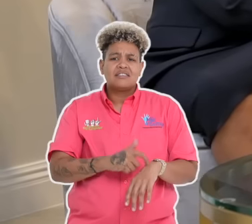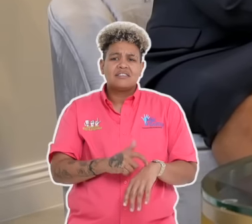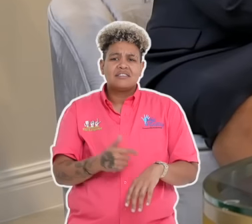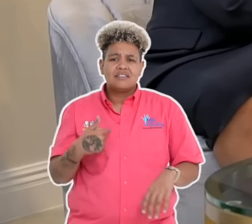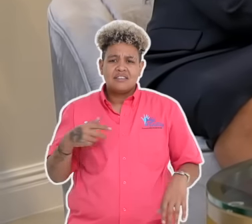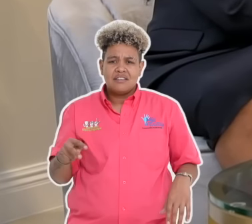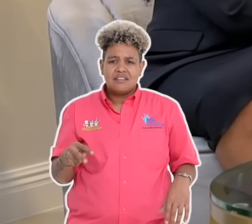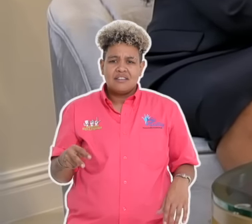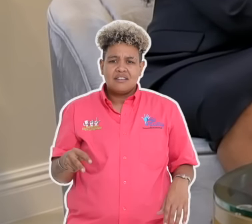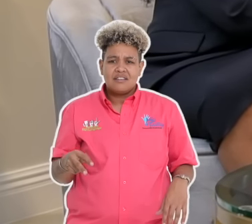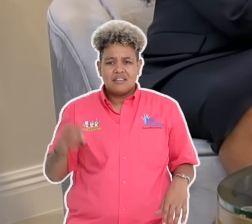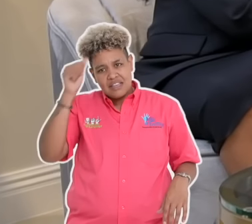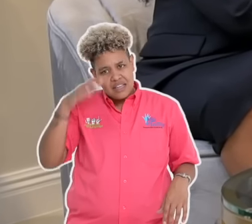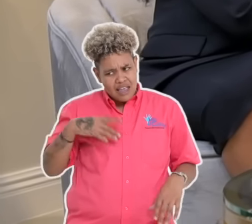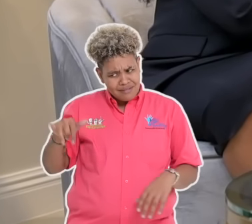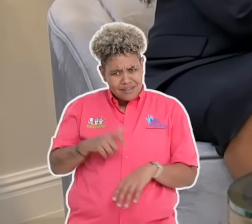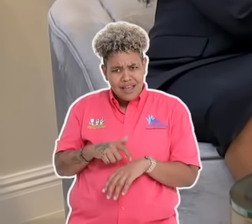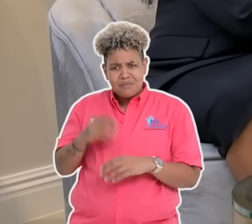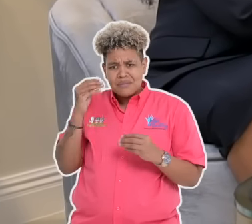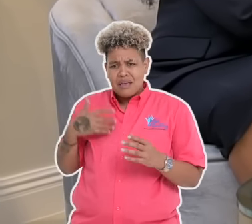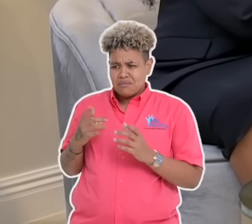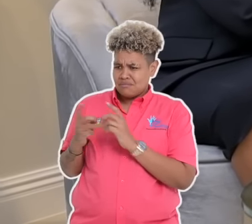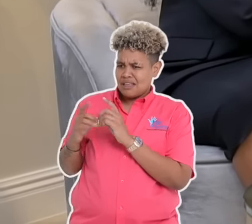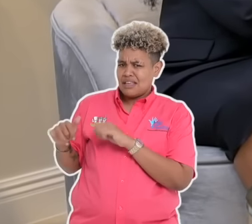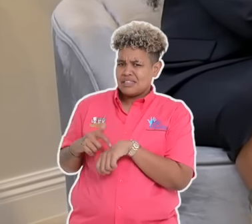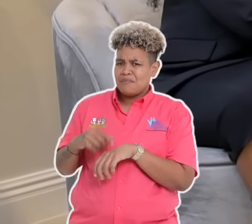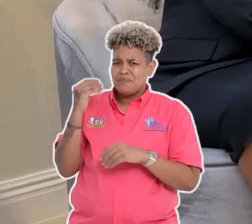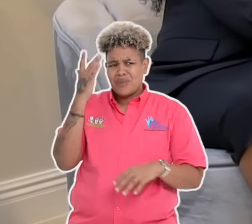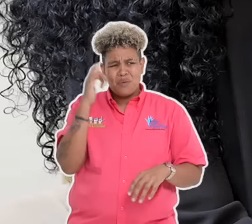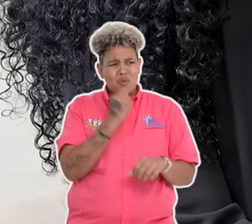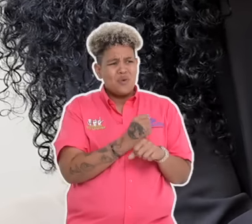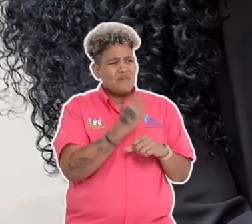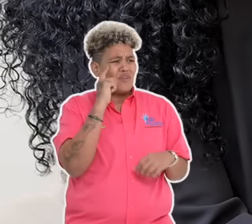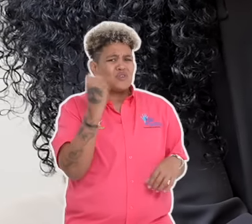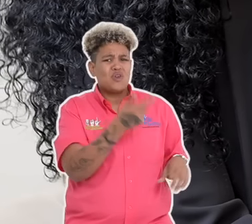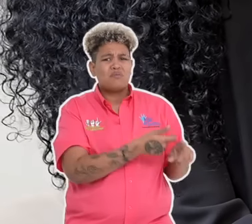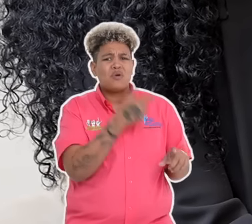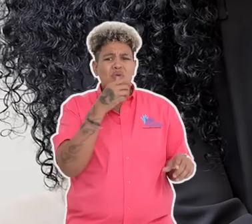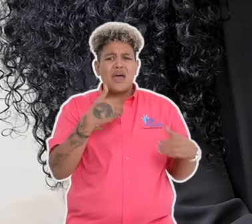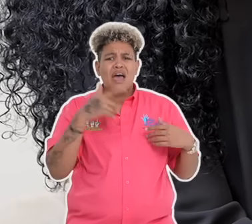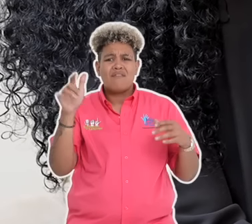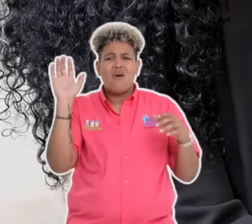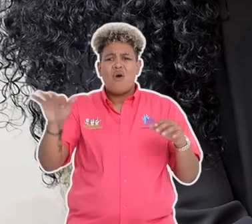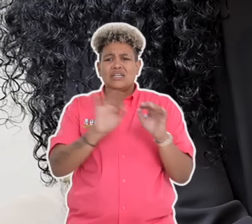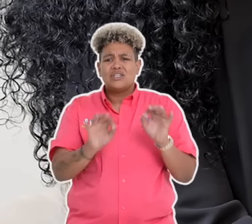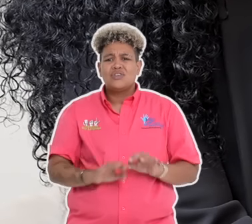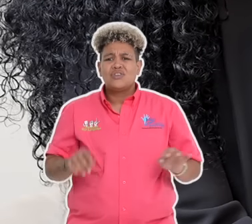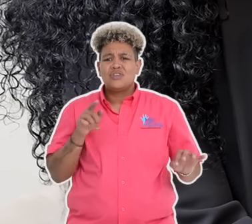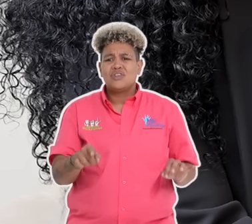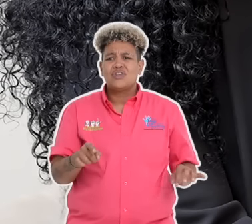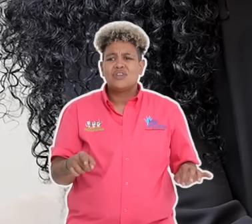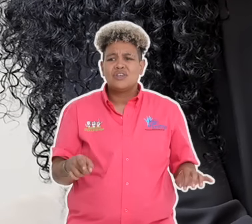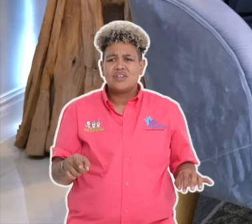time, I was like, the guy I was with at the time said to me, why are you working for someone when you have all these